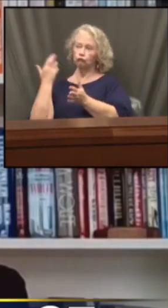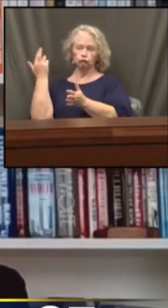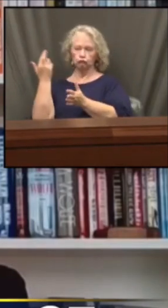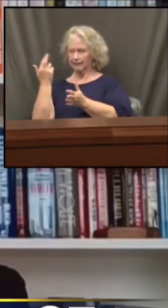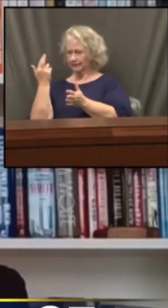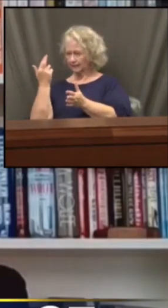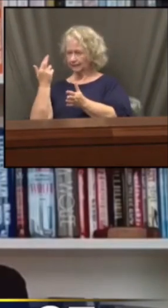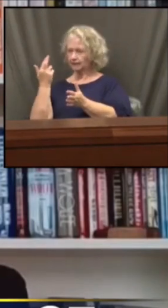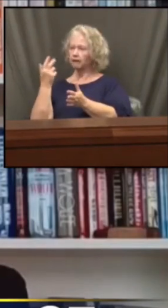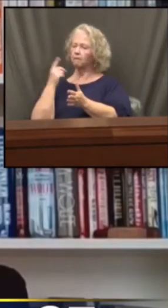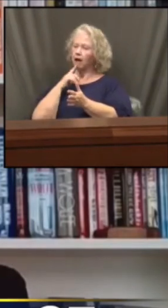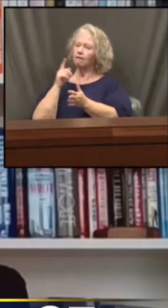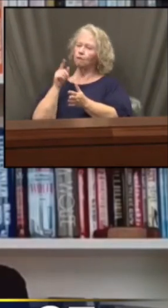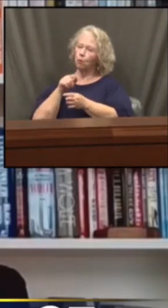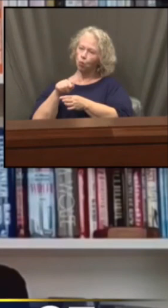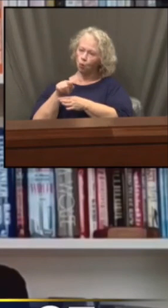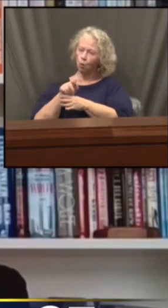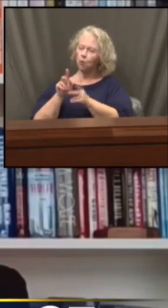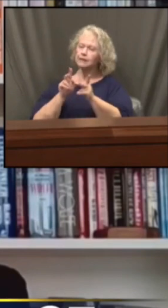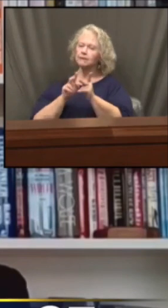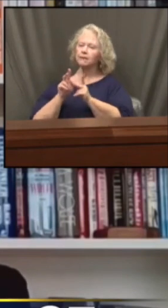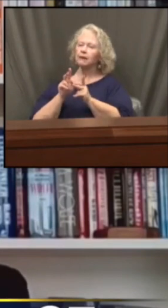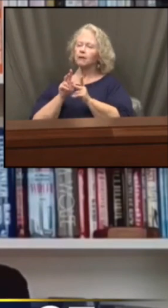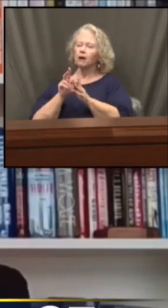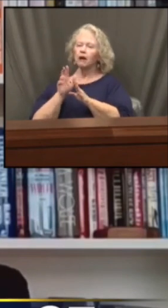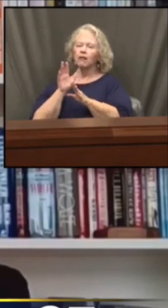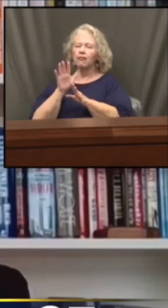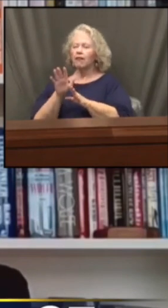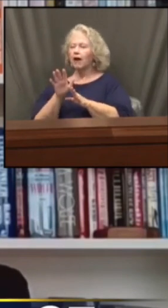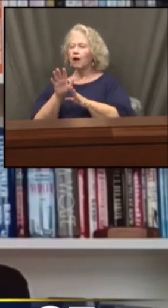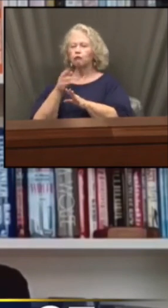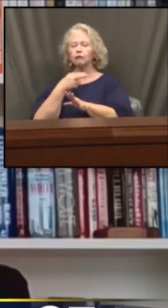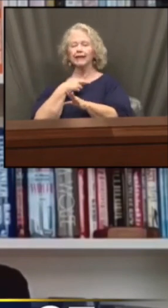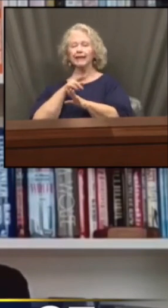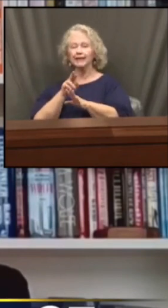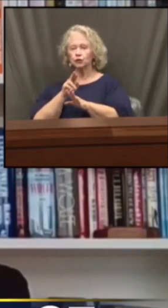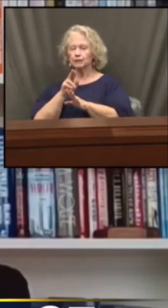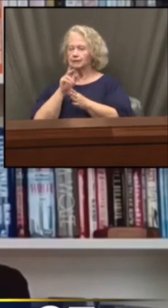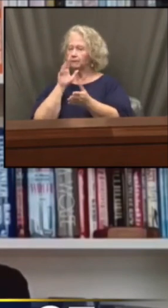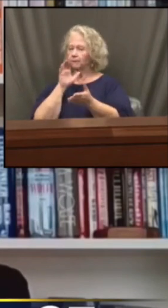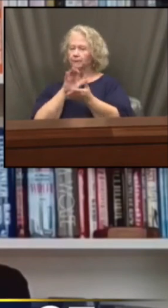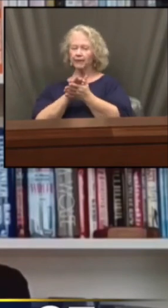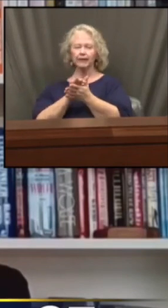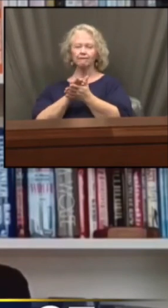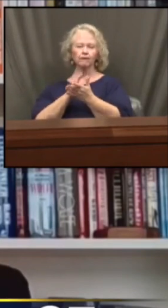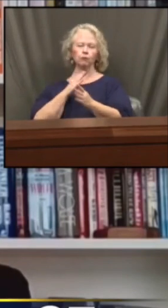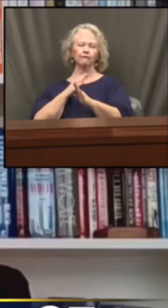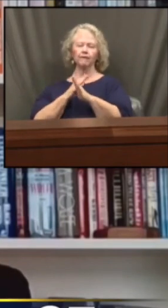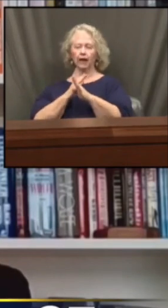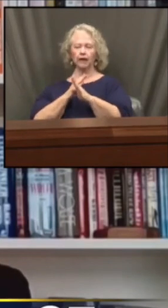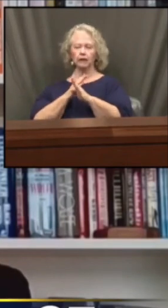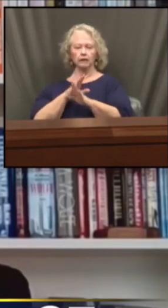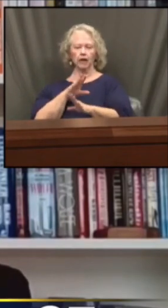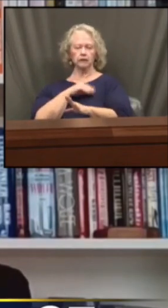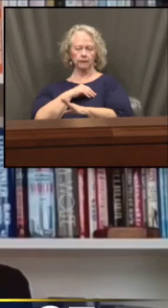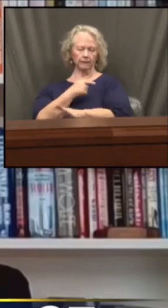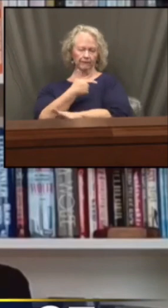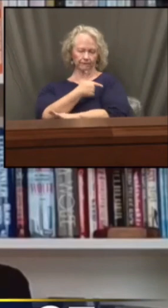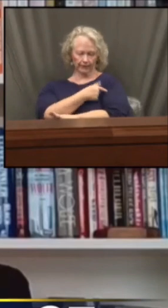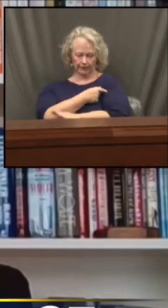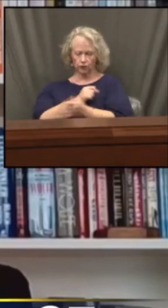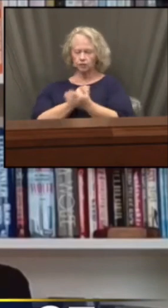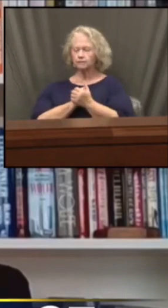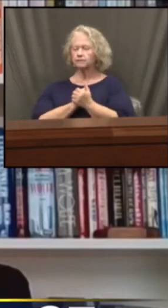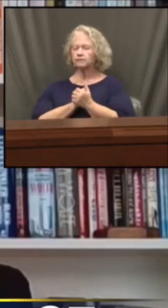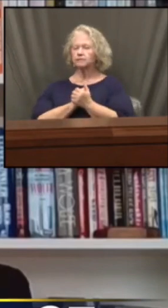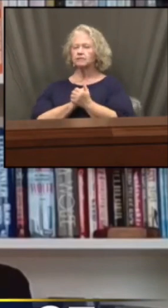to be for those individuals whose religious beliefs would prevent them from having a vaccination. And there will